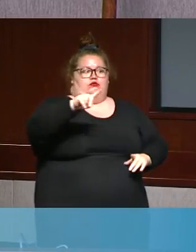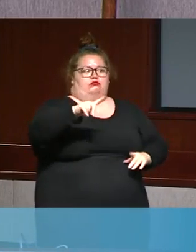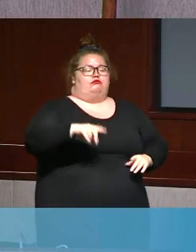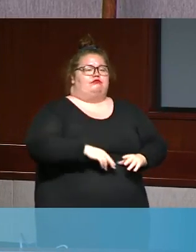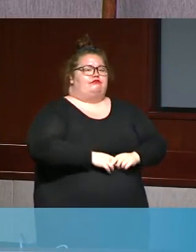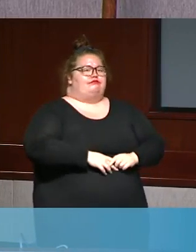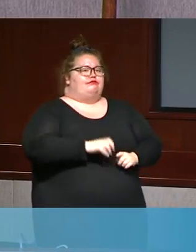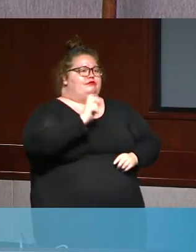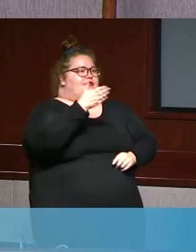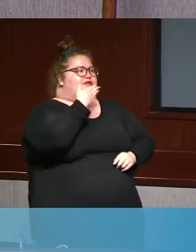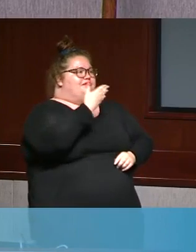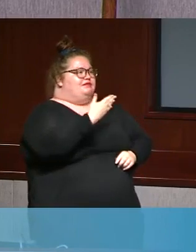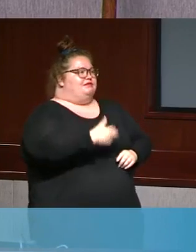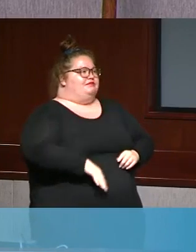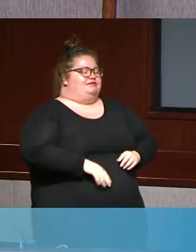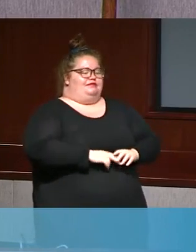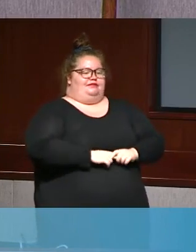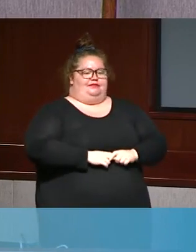Okay, thank you. Mm-hmm.